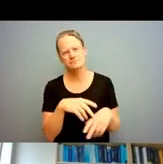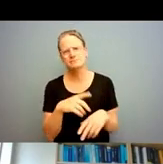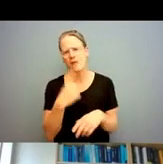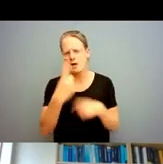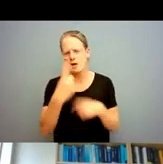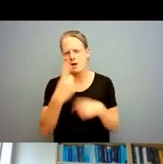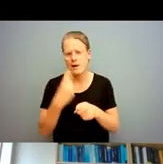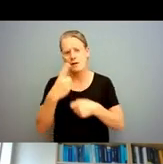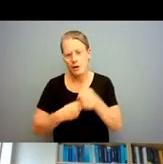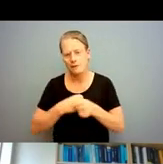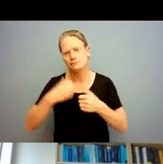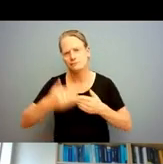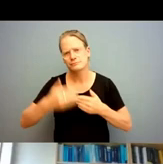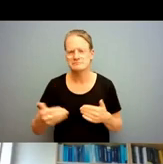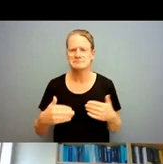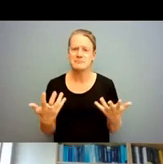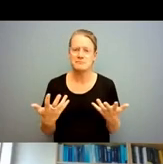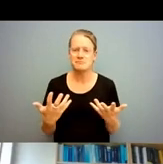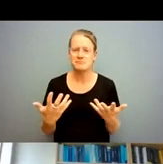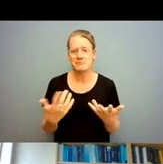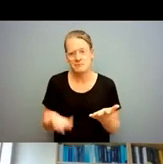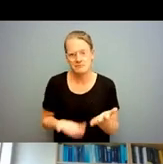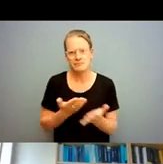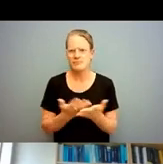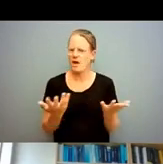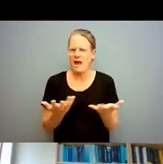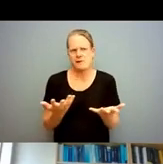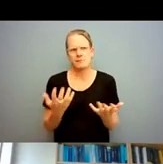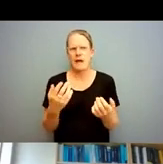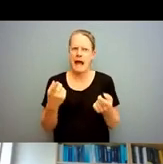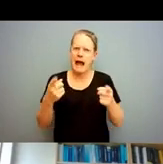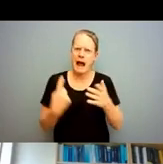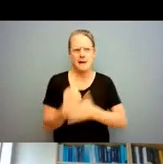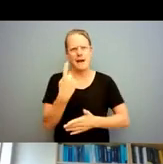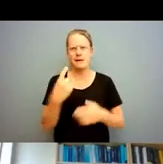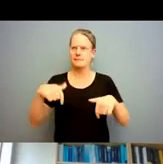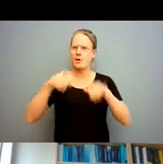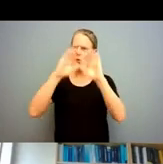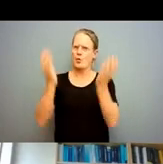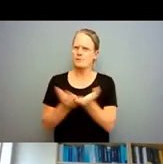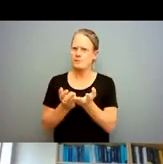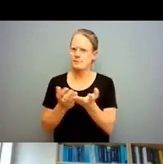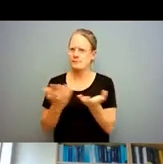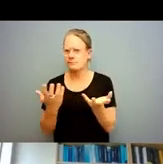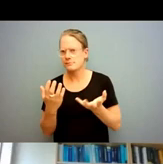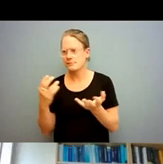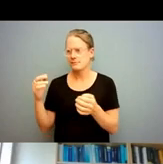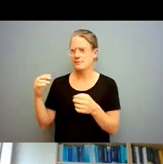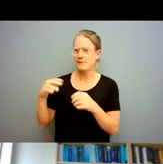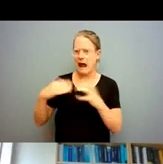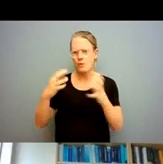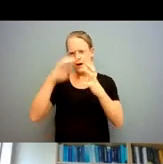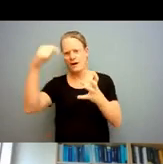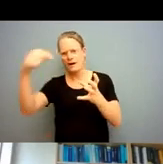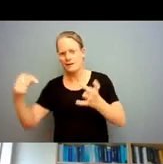situation of Indigenous peoples worldwide and how the implementation of the